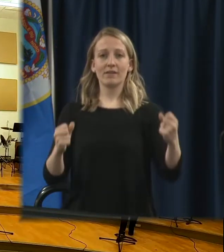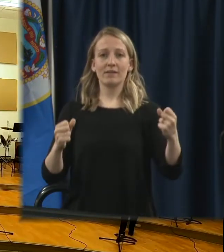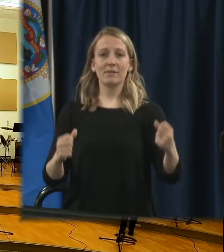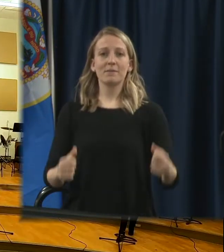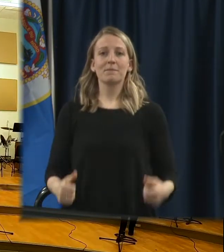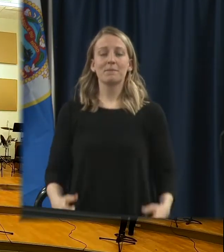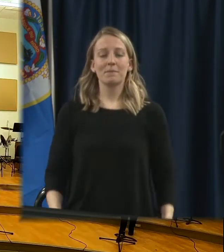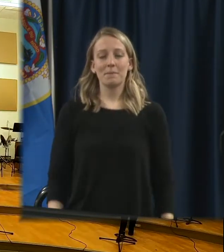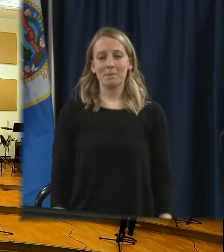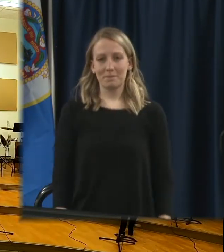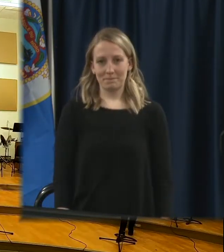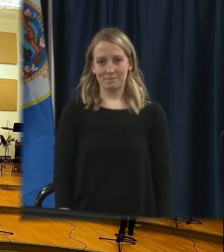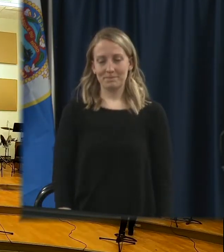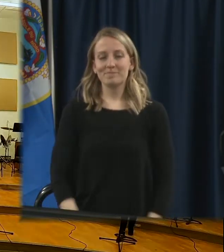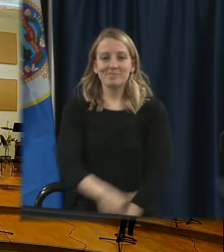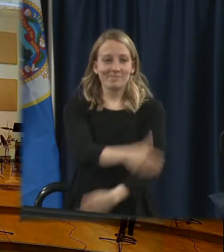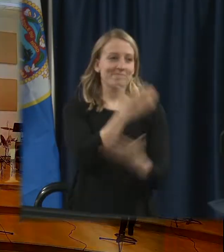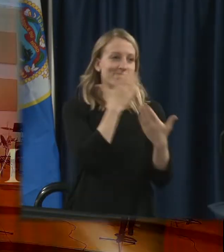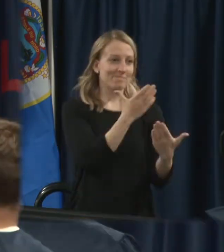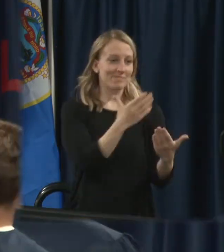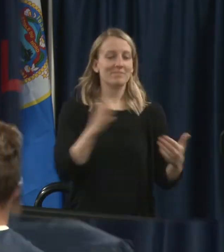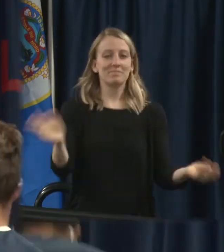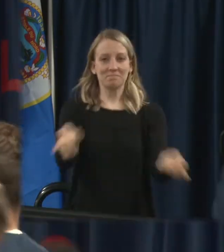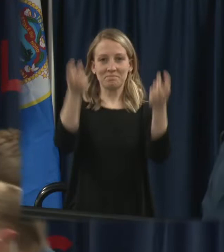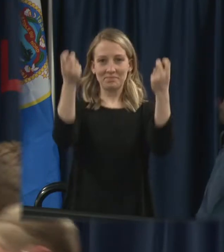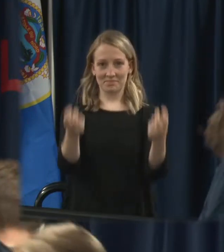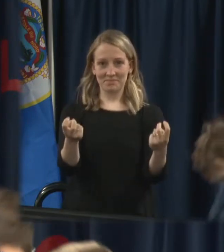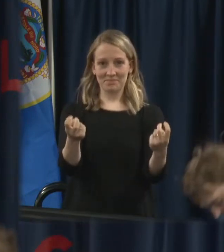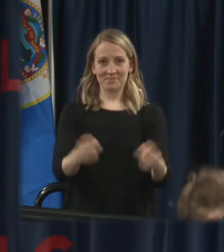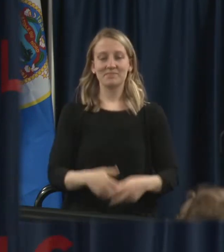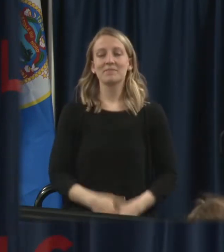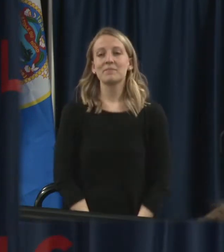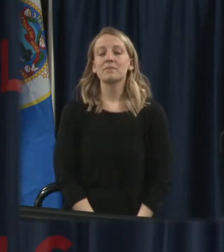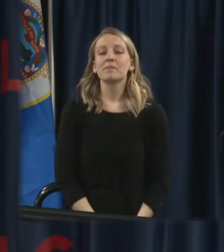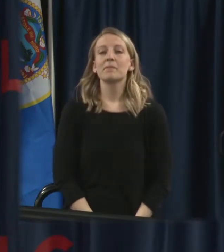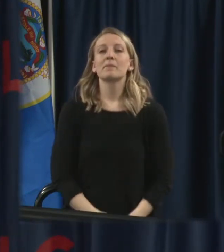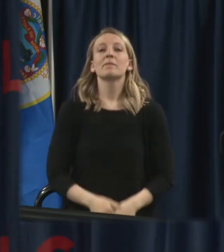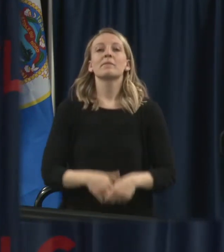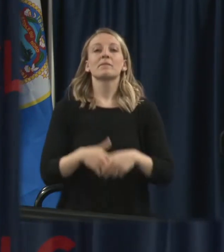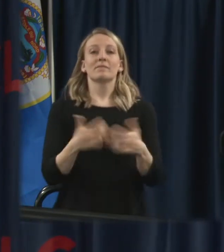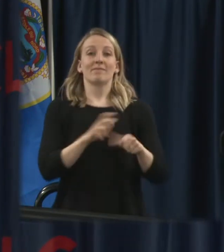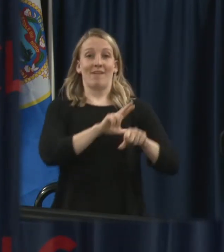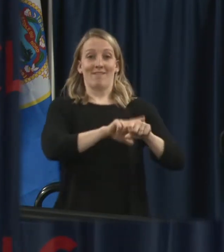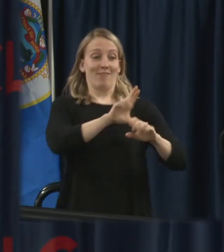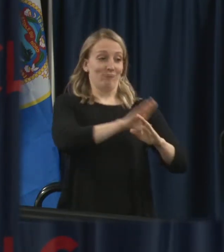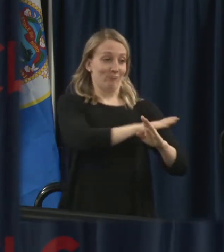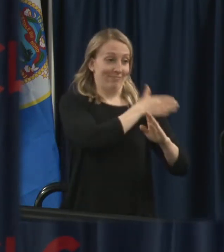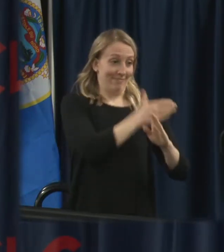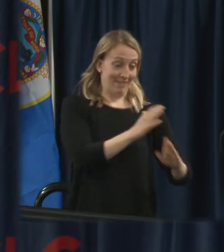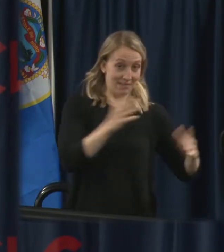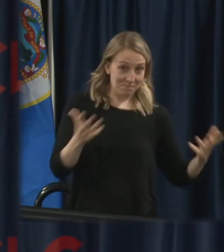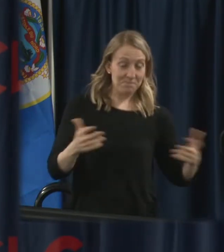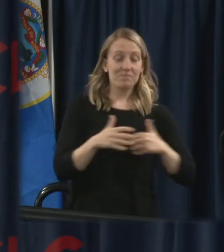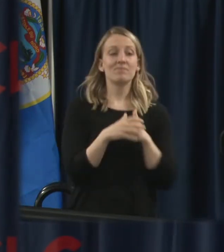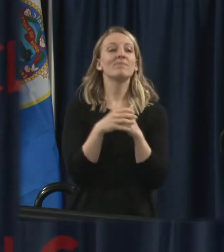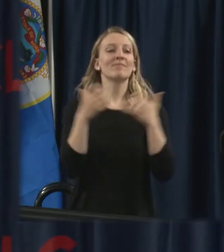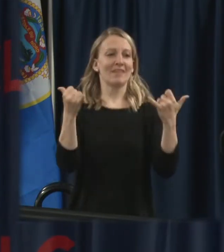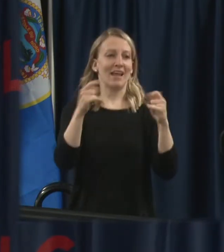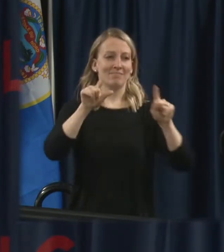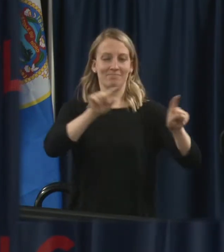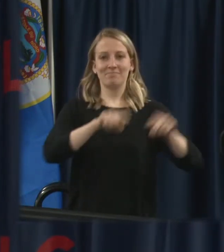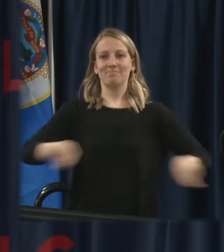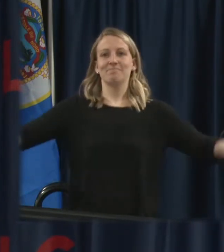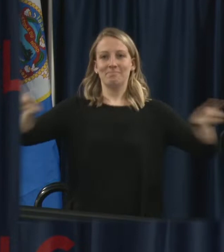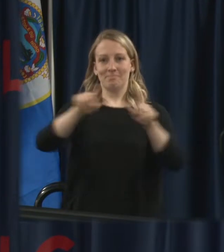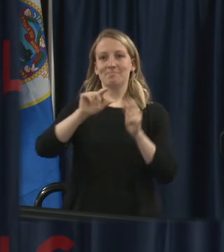brave? Thank you. Please be seated. In follow-up to our national anthem, we'd like to thank our